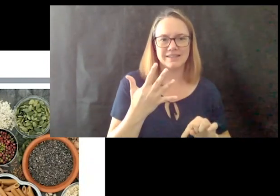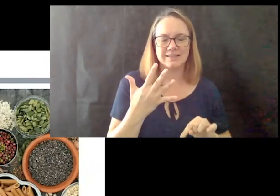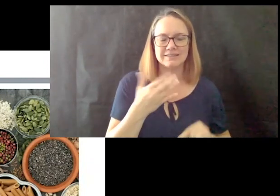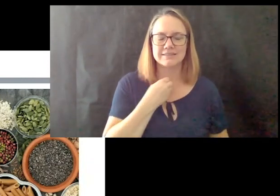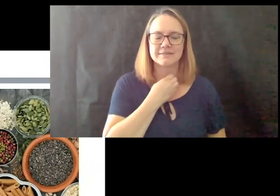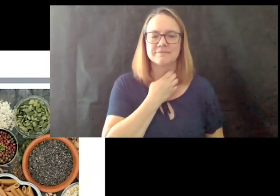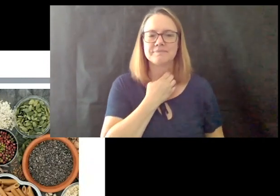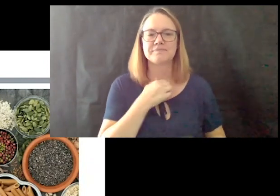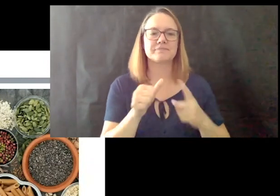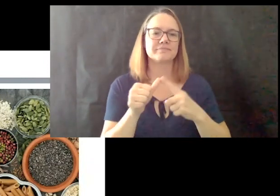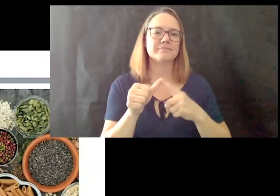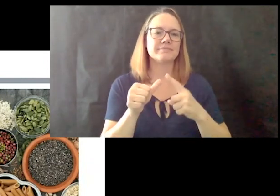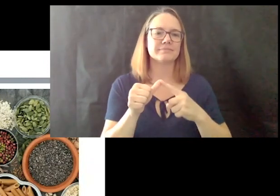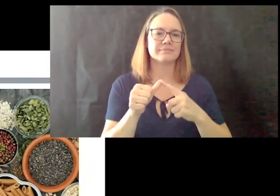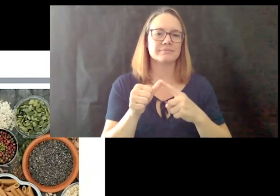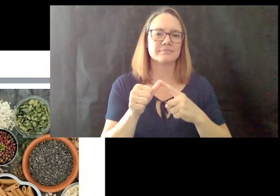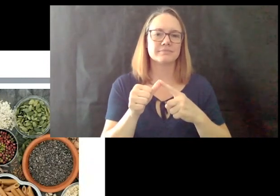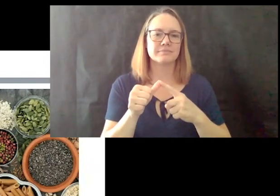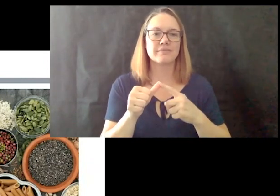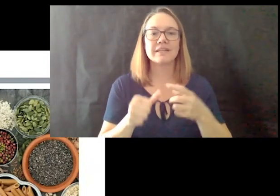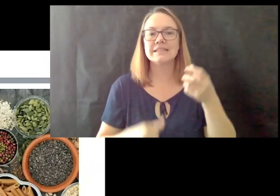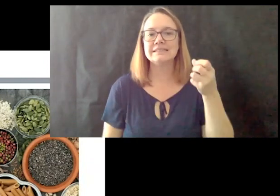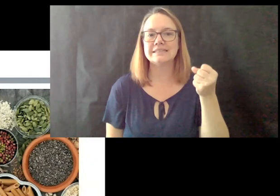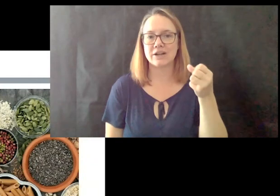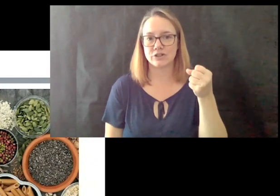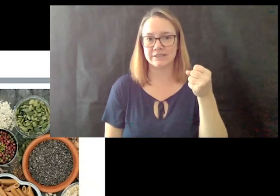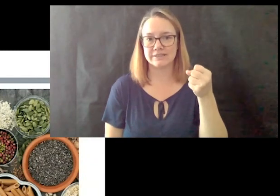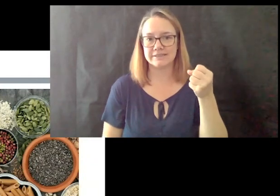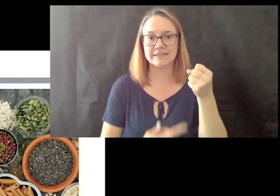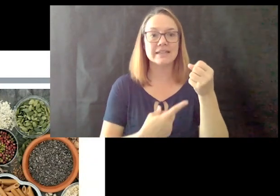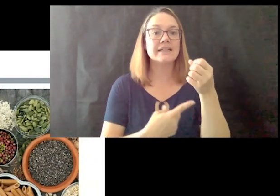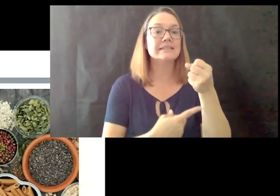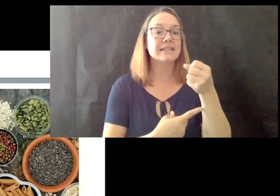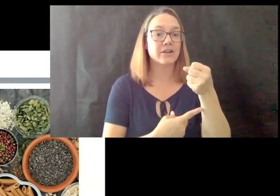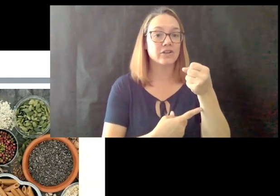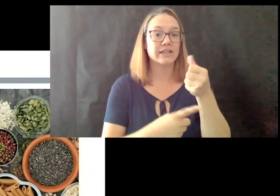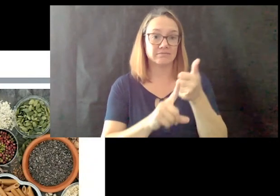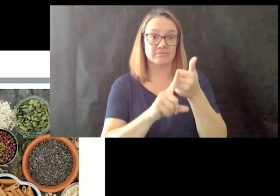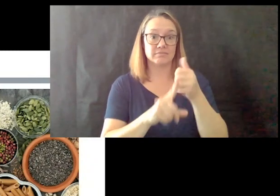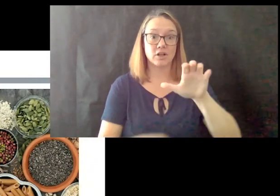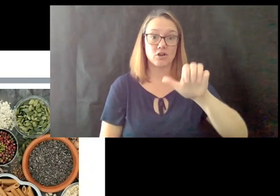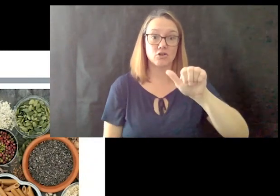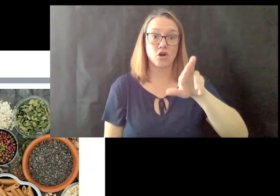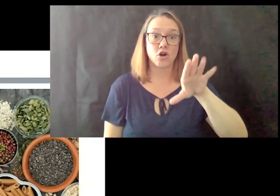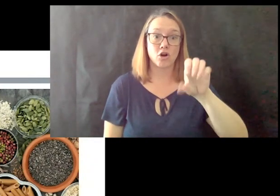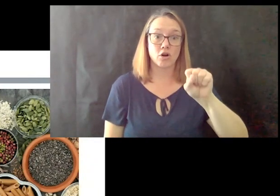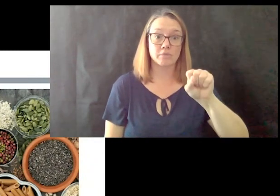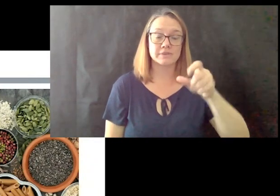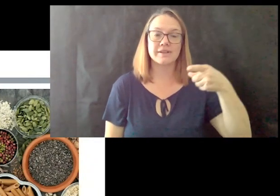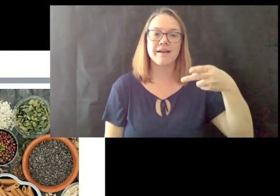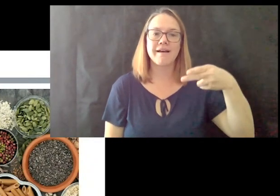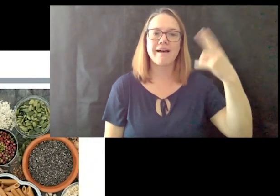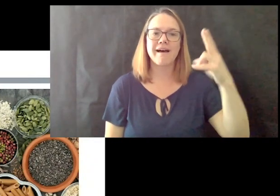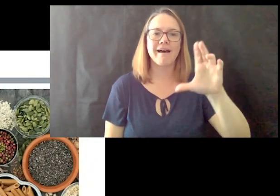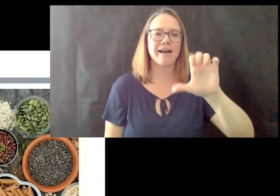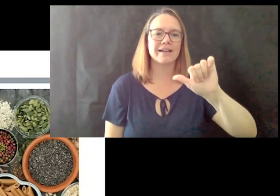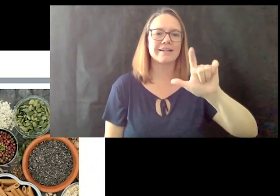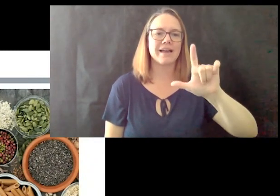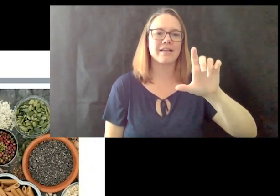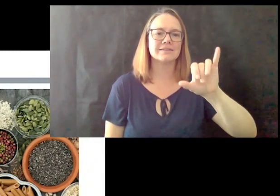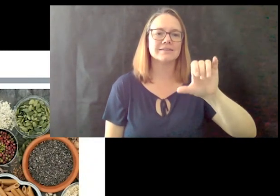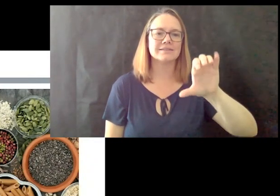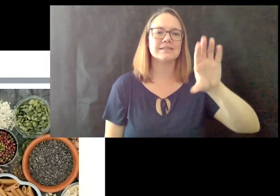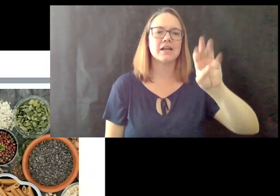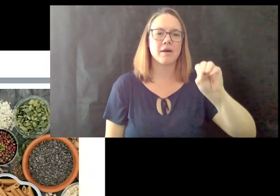carbs. Number one, dairy. Dairy is a carbohydrate. It provides nutrients high in calcium